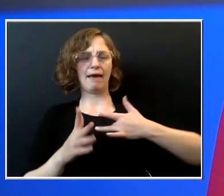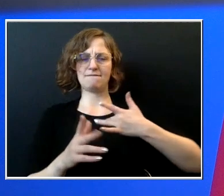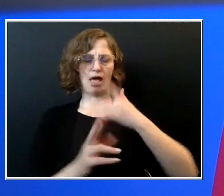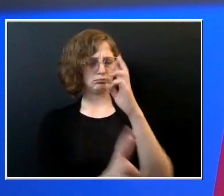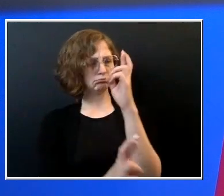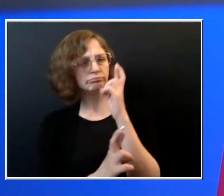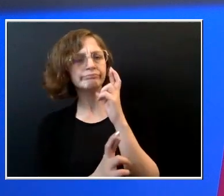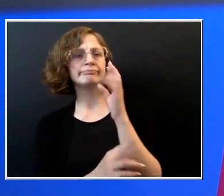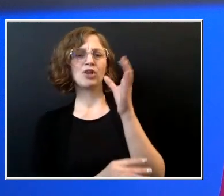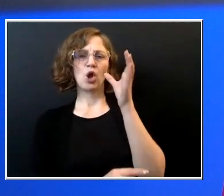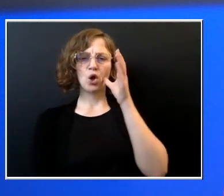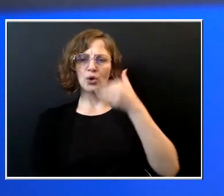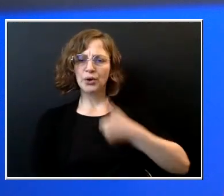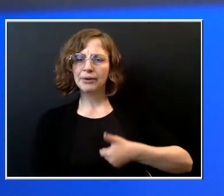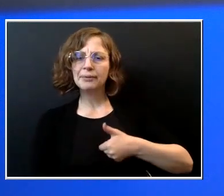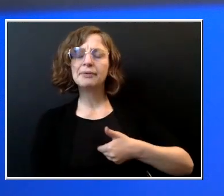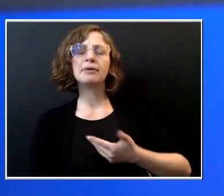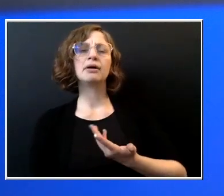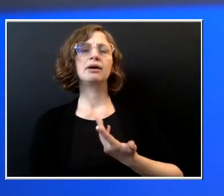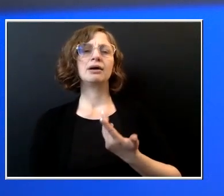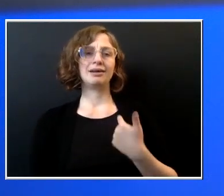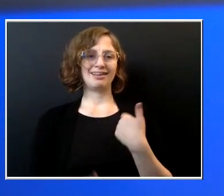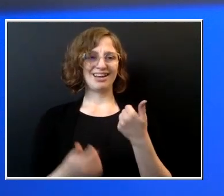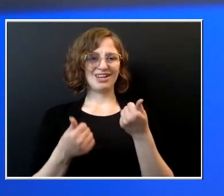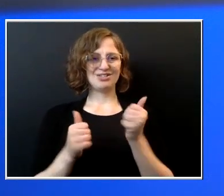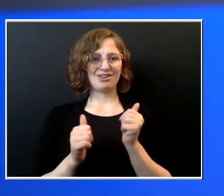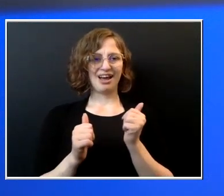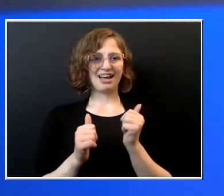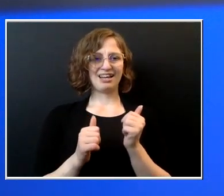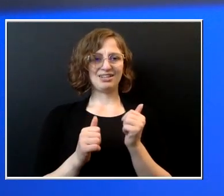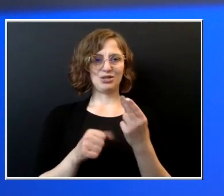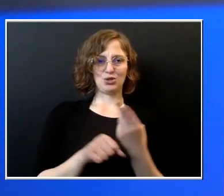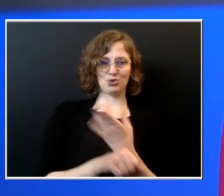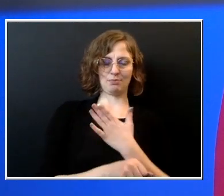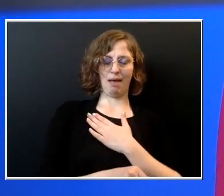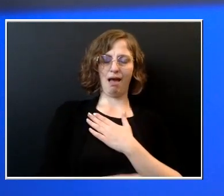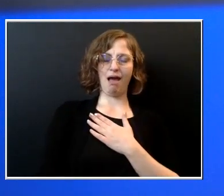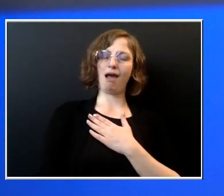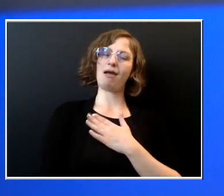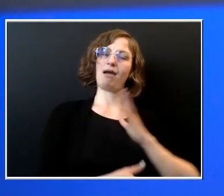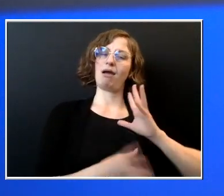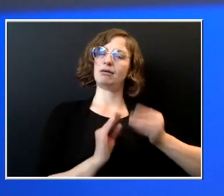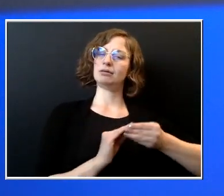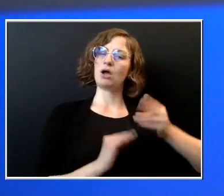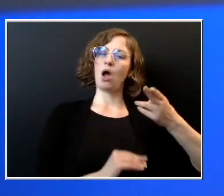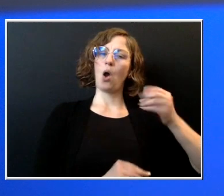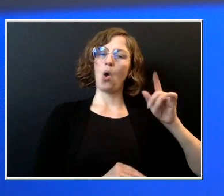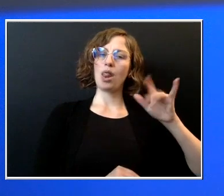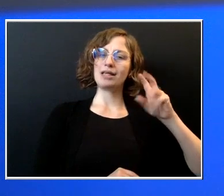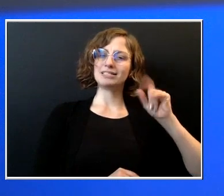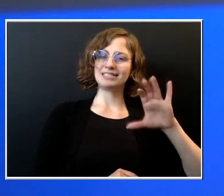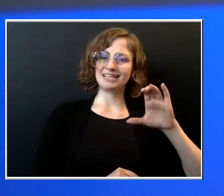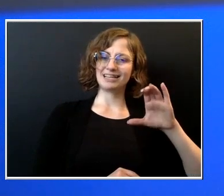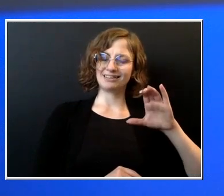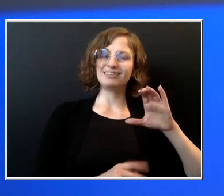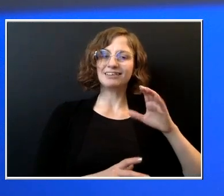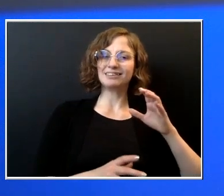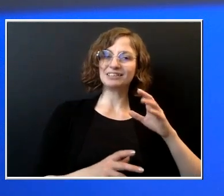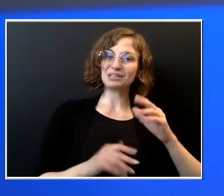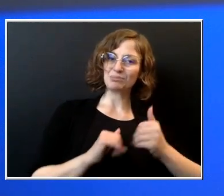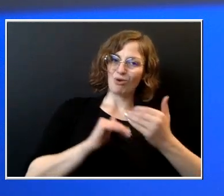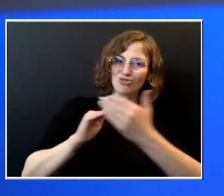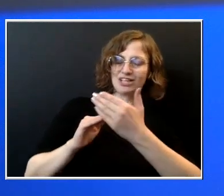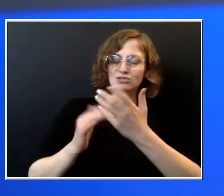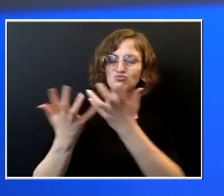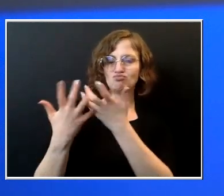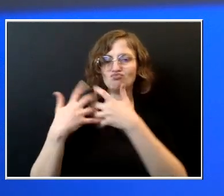I tried to make the holistic practices that I was using work compatibly with what she was doing. I